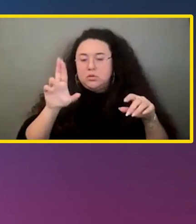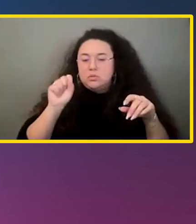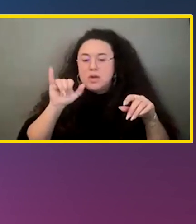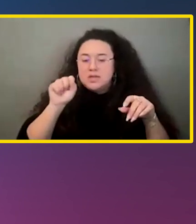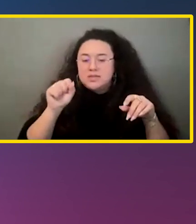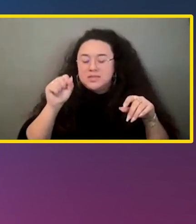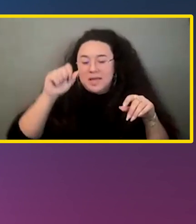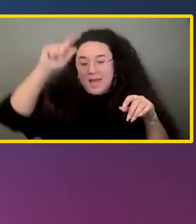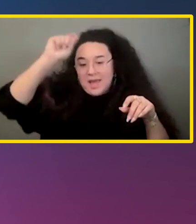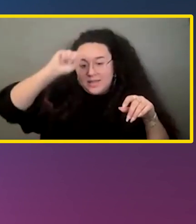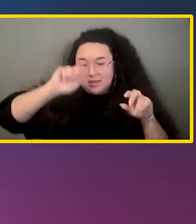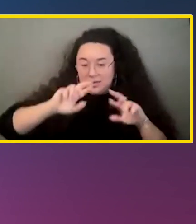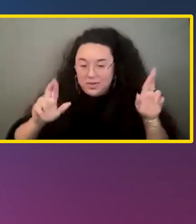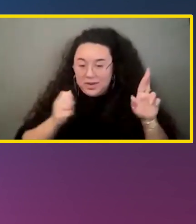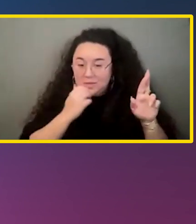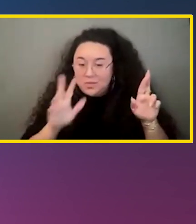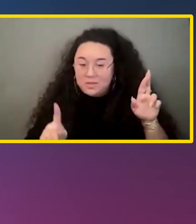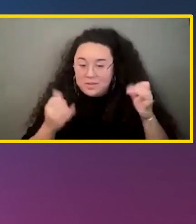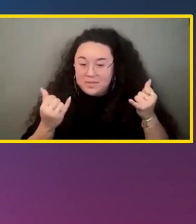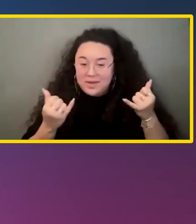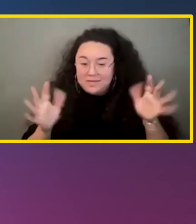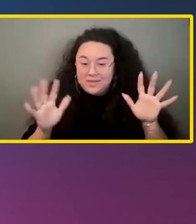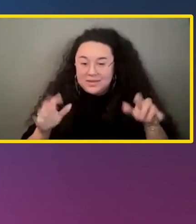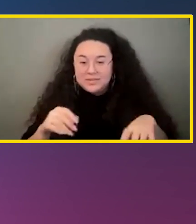We're warm now, right? We're ready. Like,